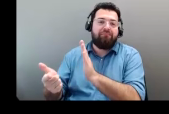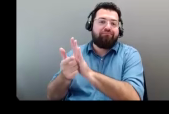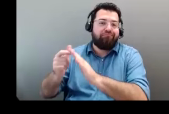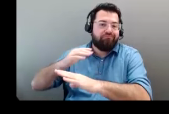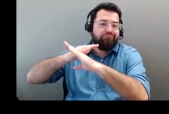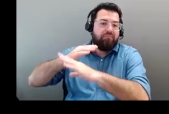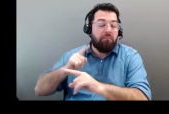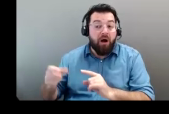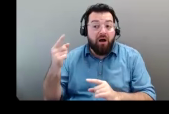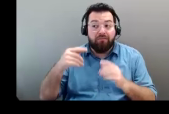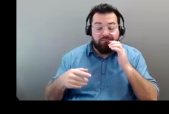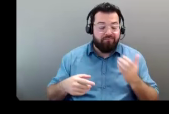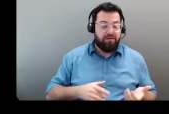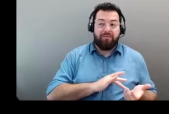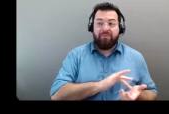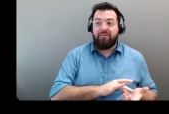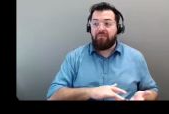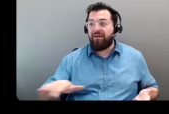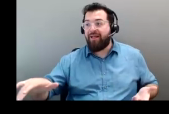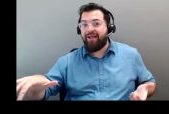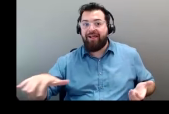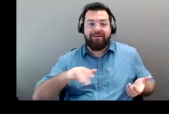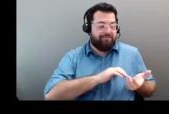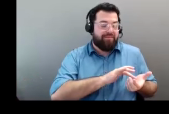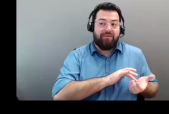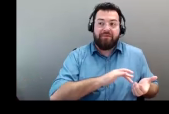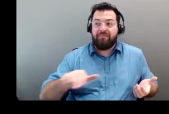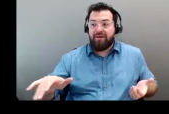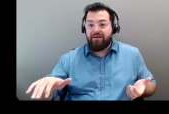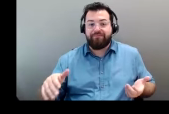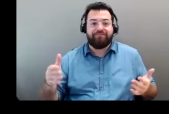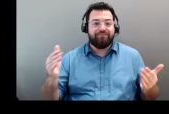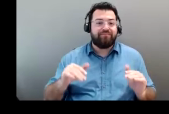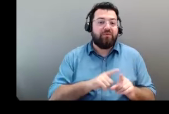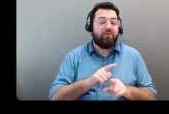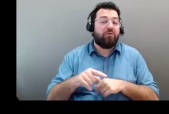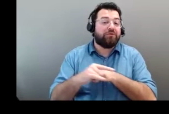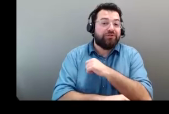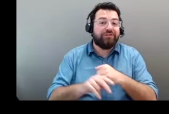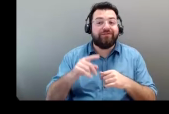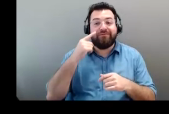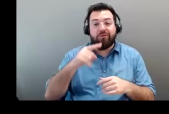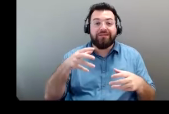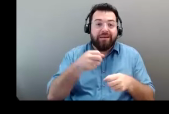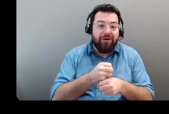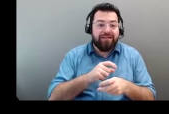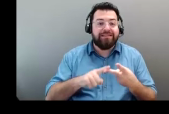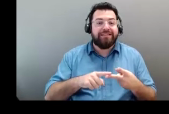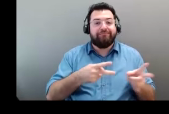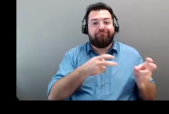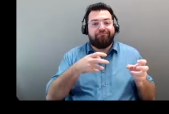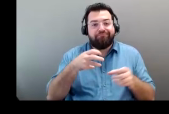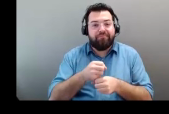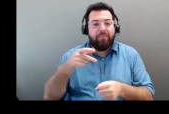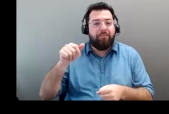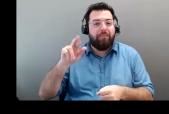also, students are using it to cheat through problem solving, paraphrasing, rewriting, and complete assignment